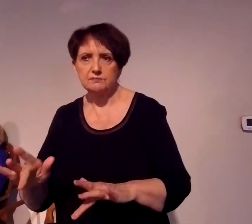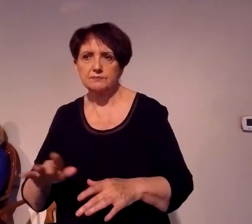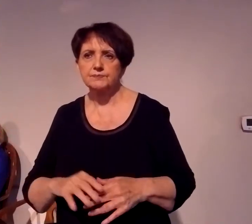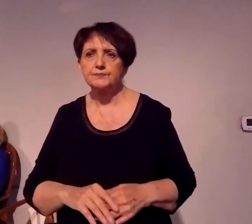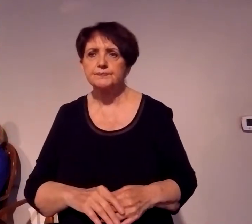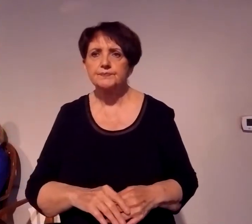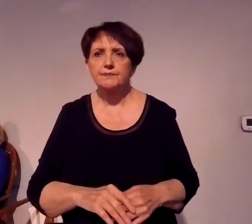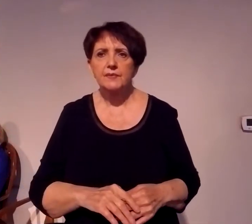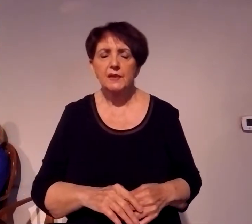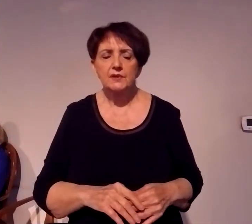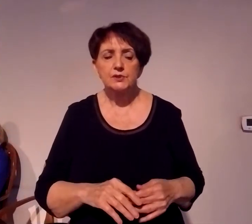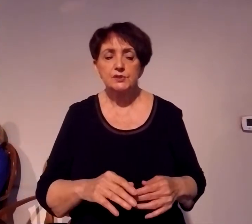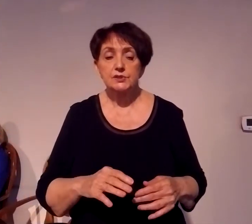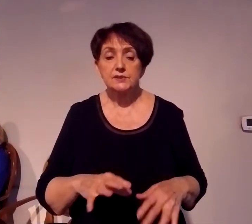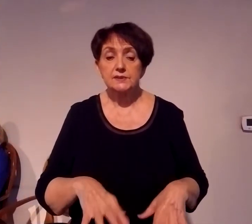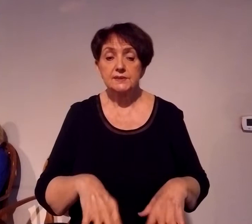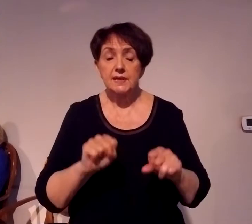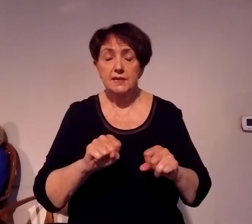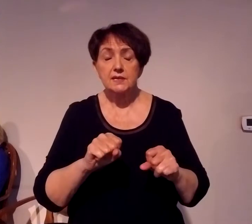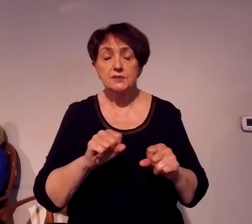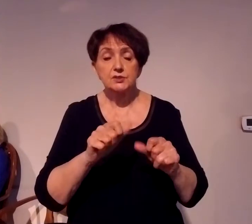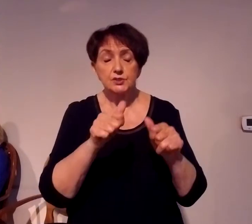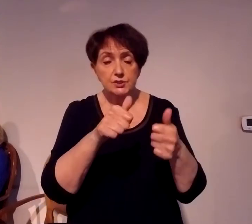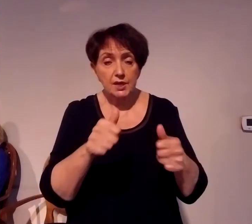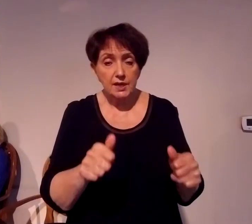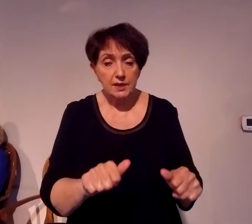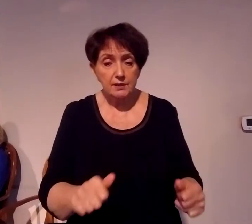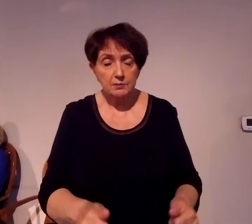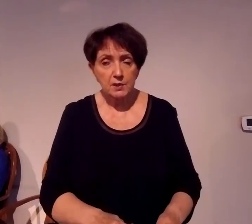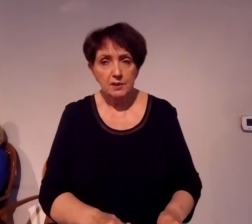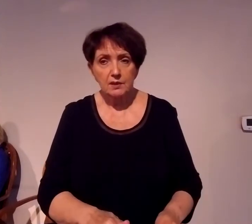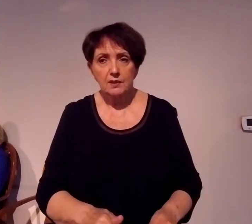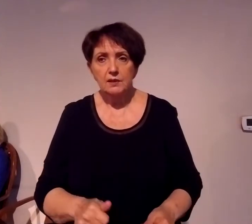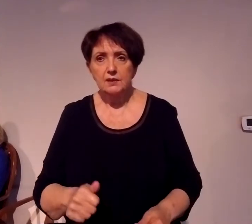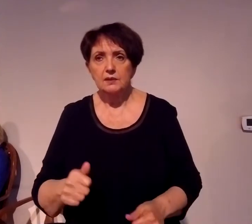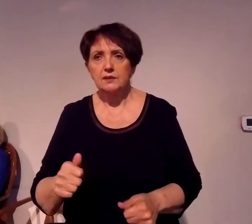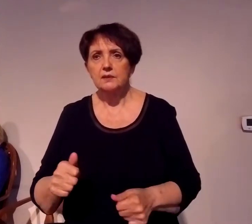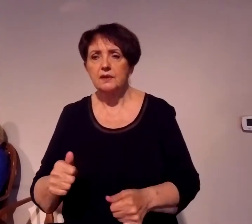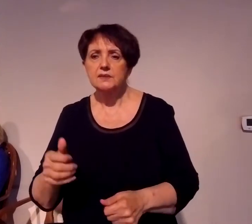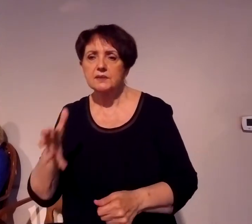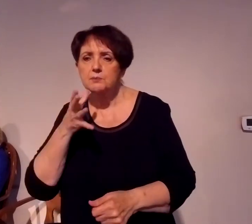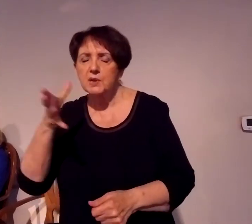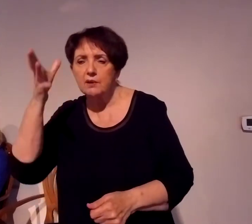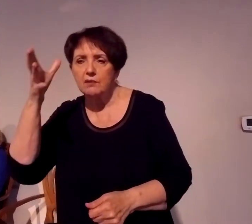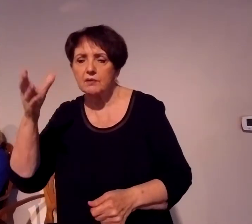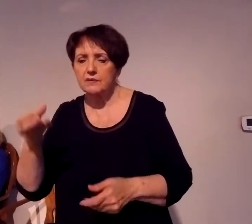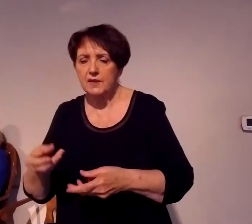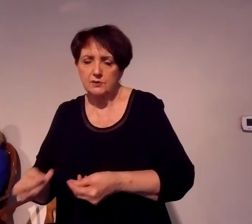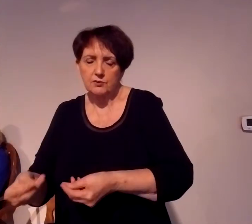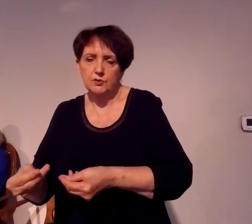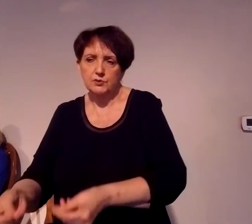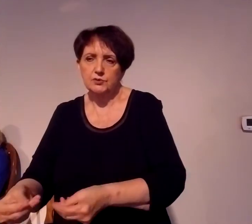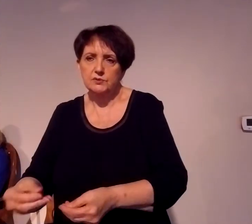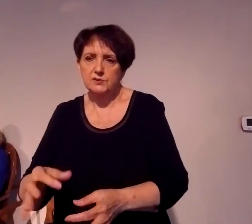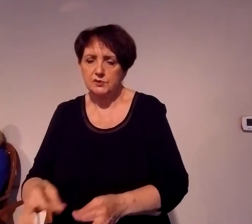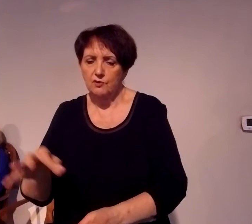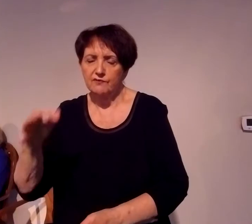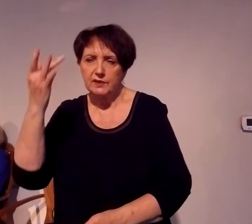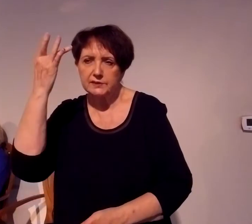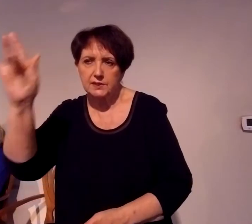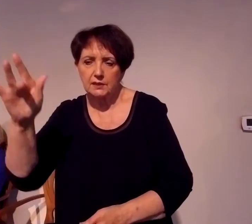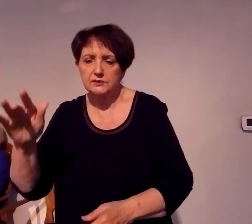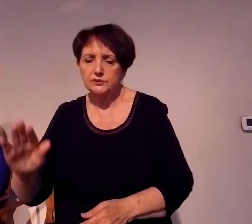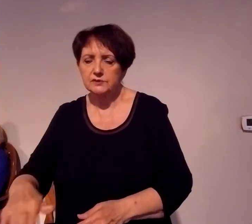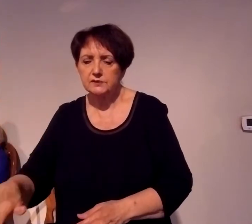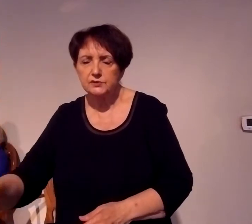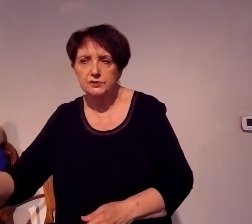is taking shape as a conscious parenting movement that nurtures soulful intelligence in children. She's emerging